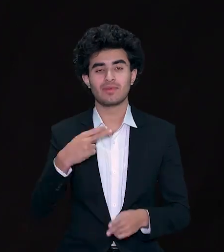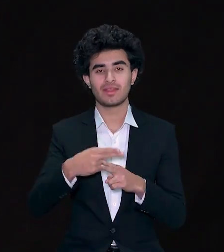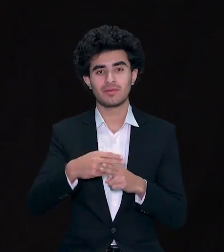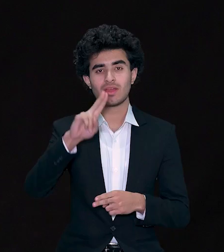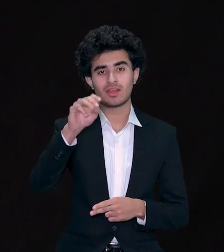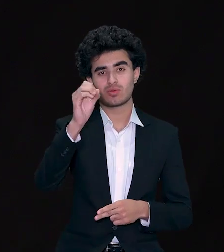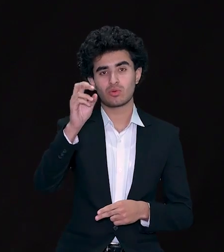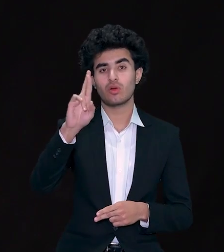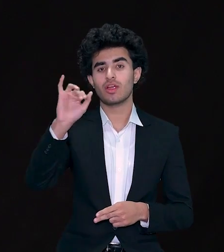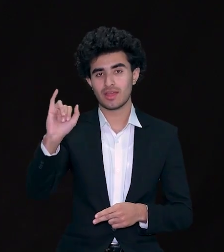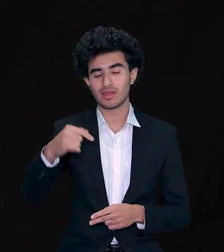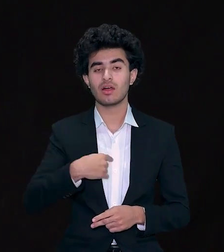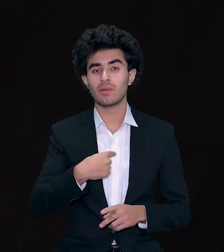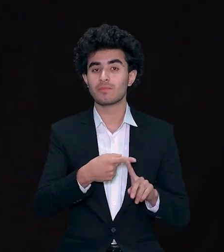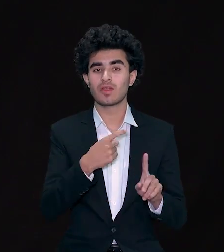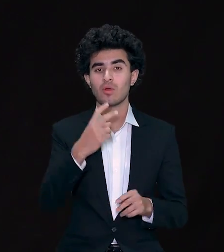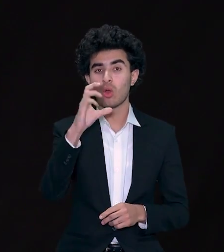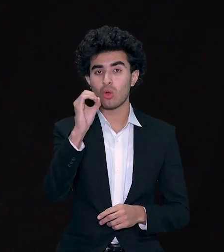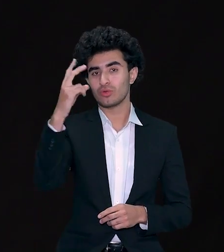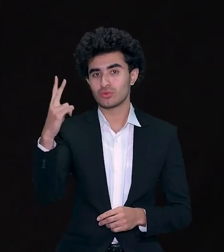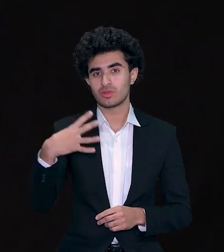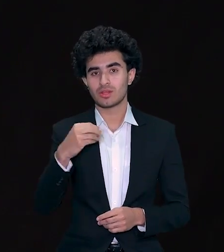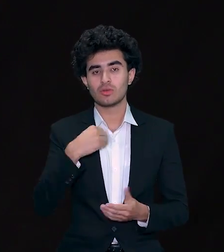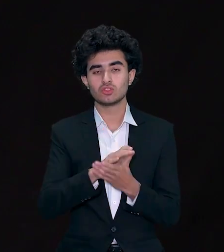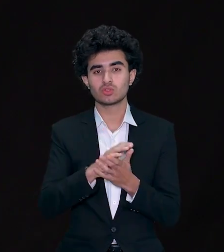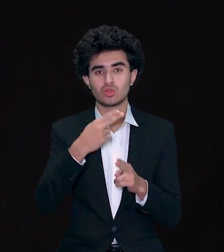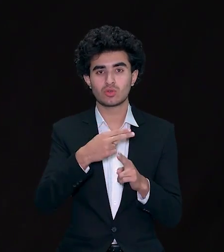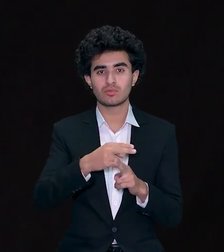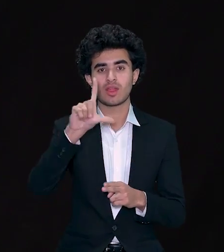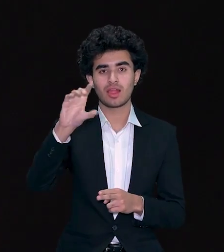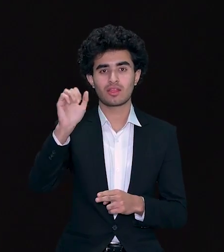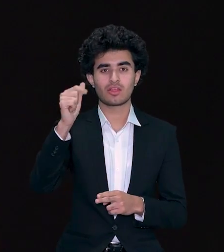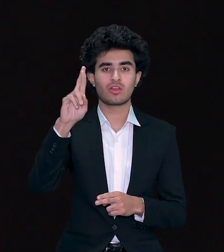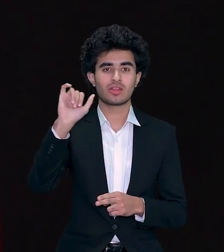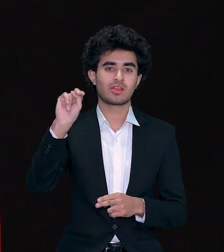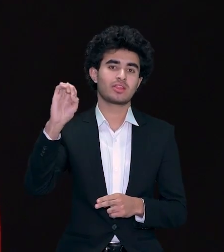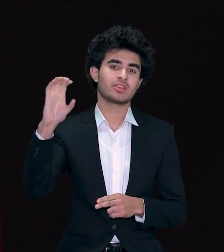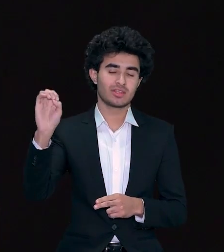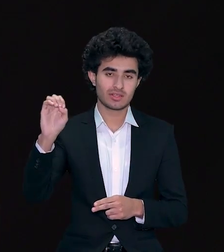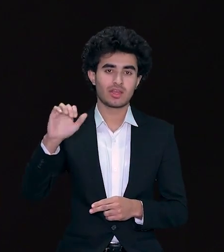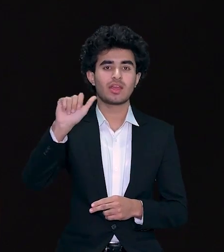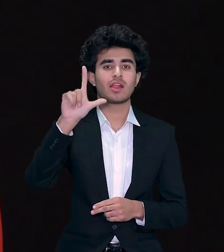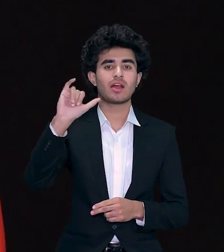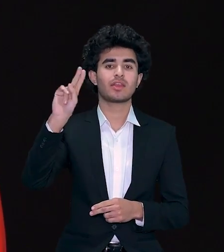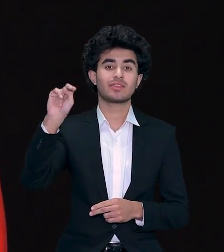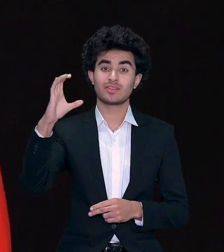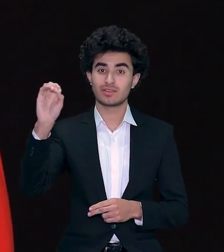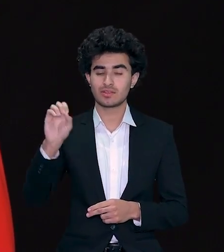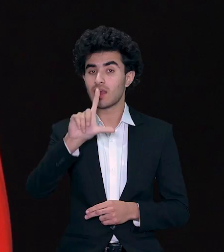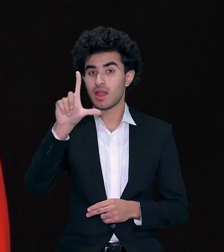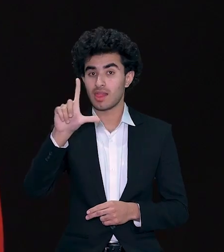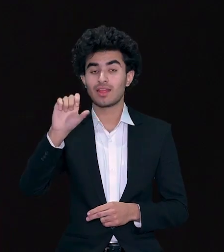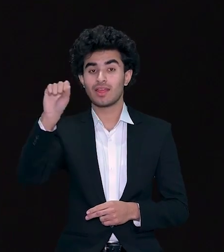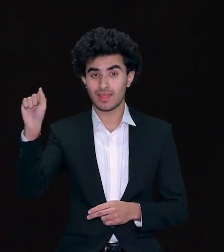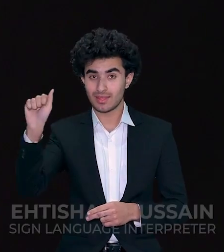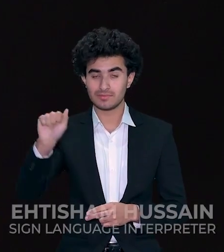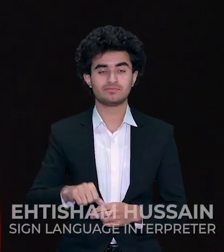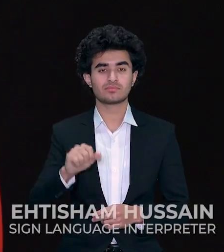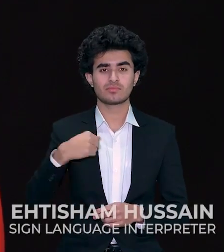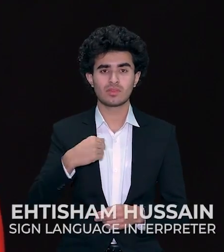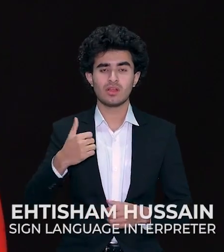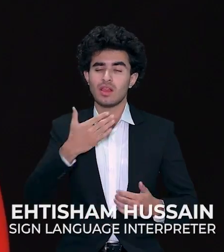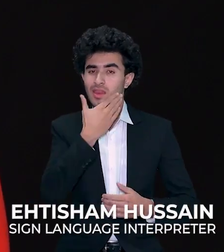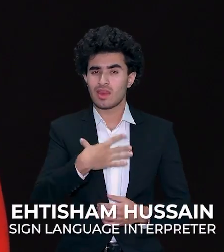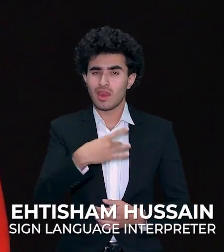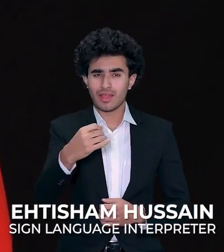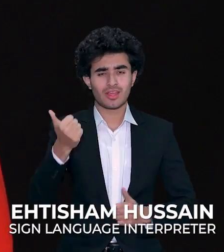Hi, my name is Nooriya Shaan. I'm from O2 and my school's name is Learning Lines. I kind of always really liked acting. It was always there for me as a child.